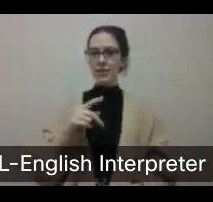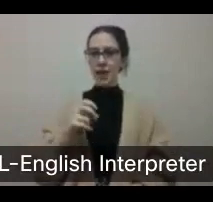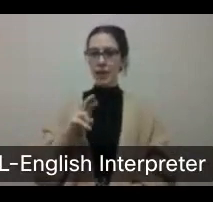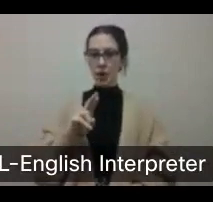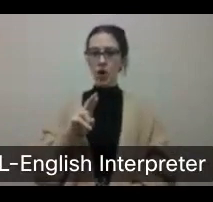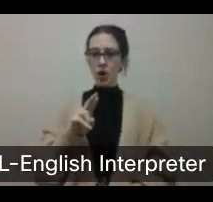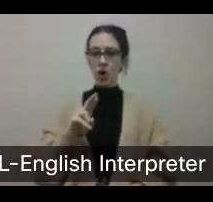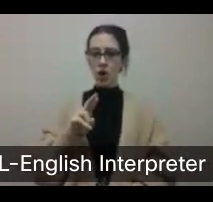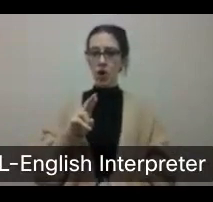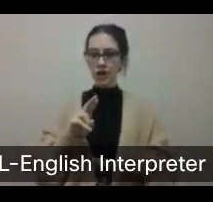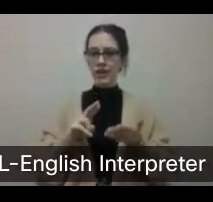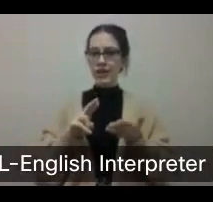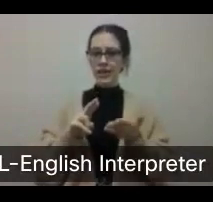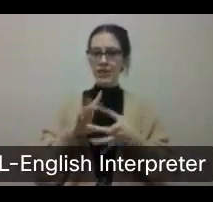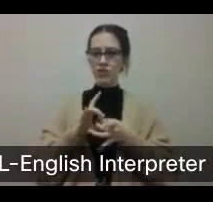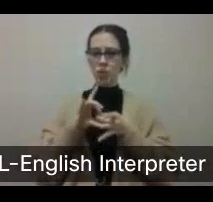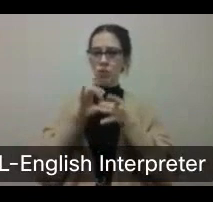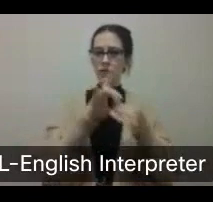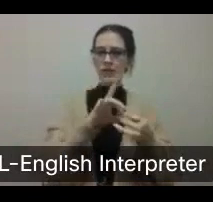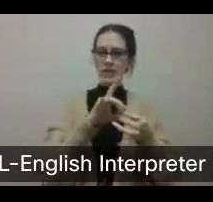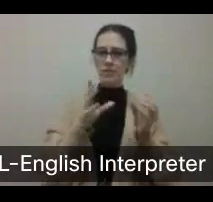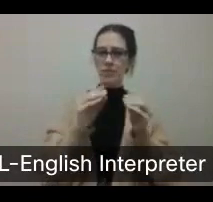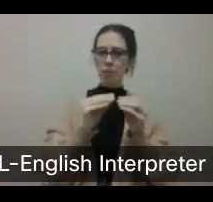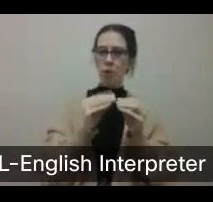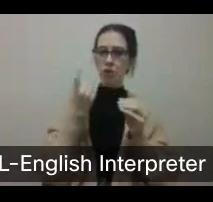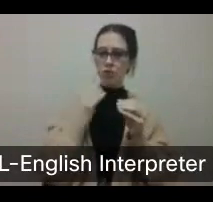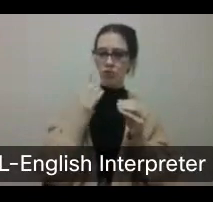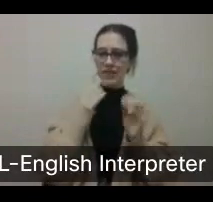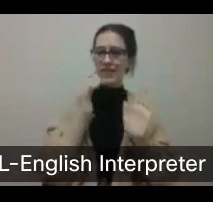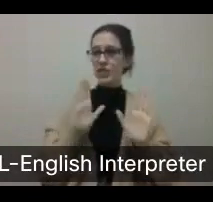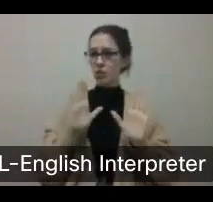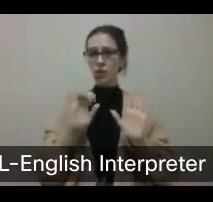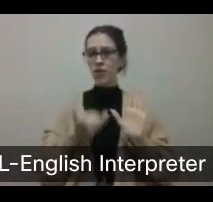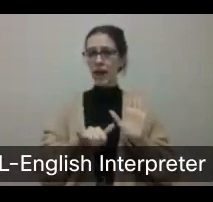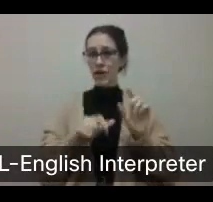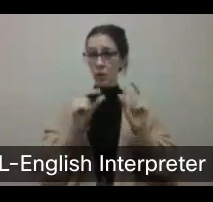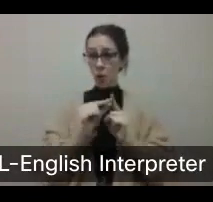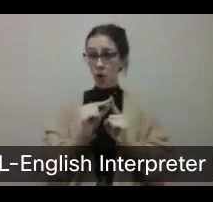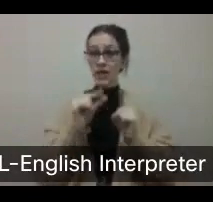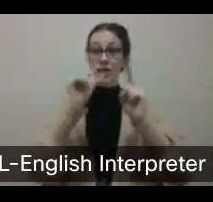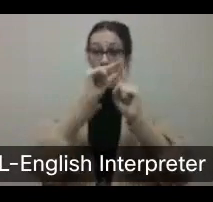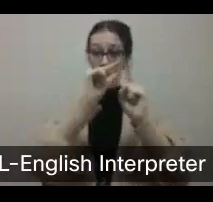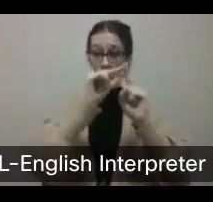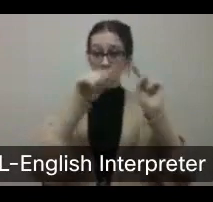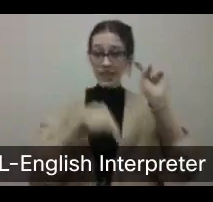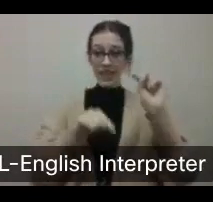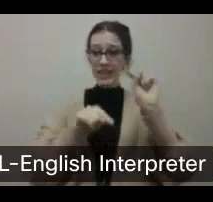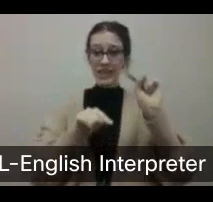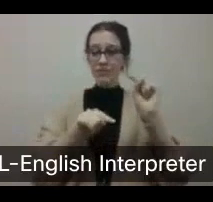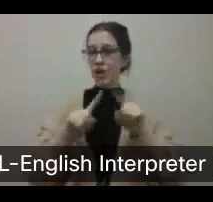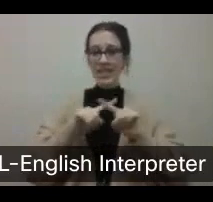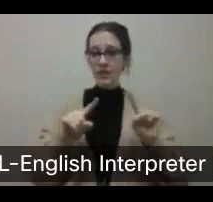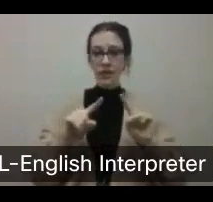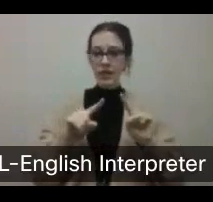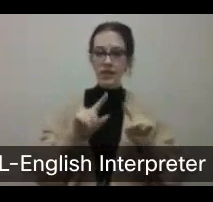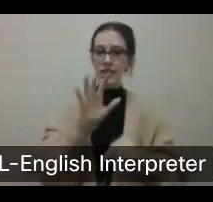of these two things has changed. So in an attempt to use synonyms, the writer of this paraphrase has actually changed the meaning of